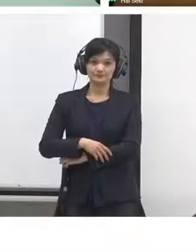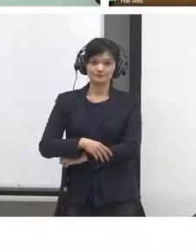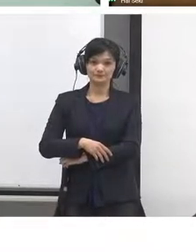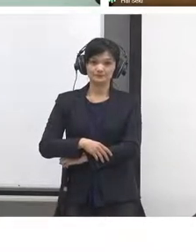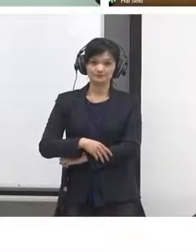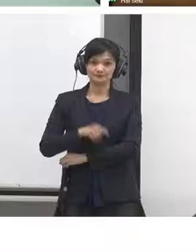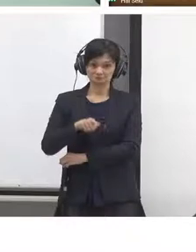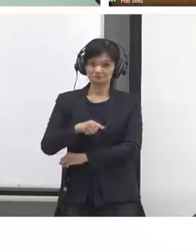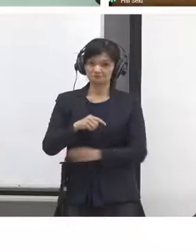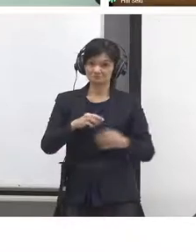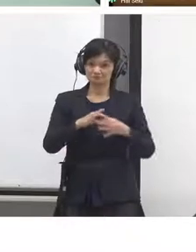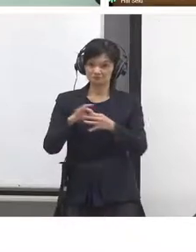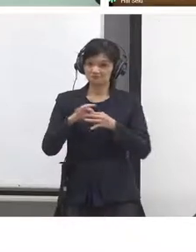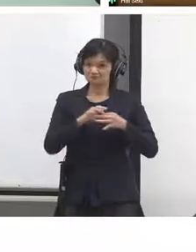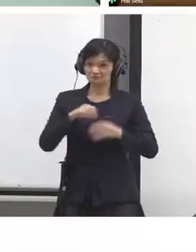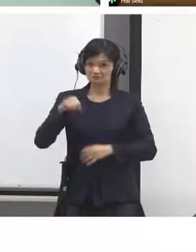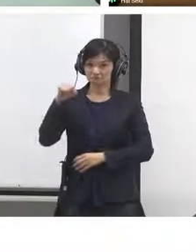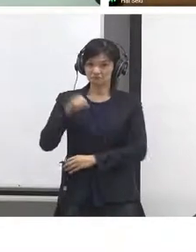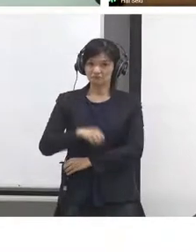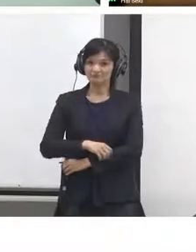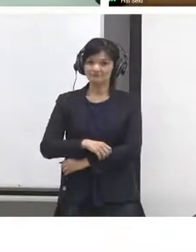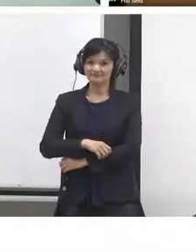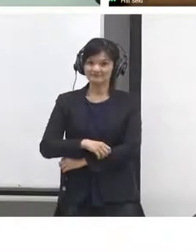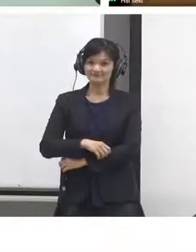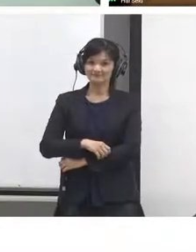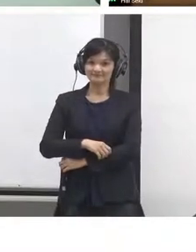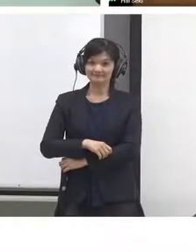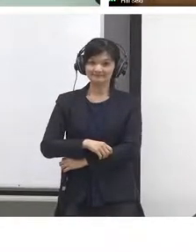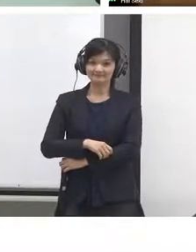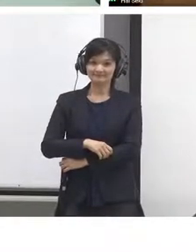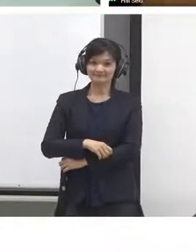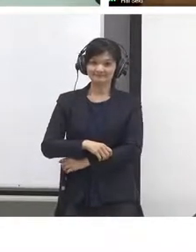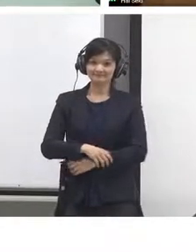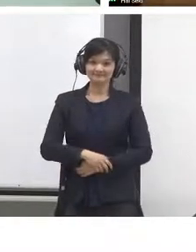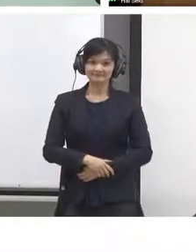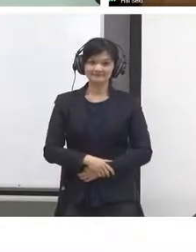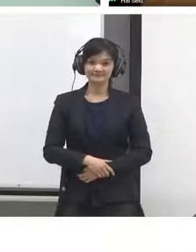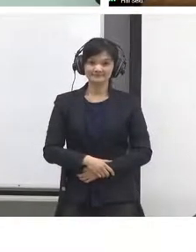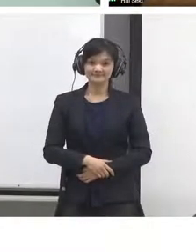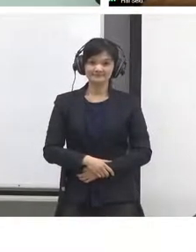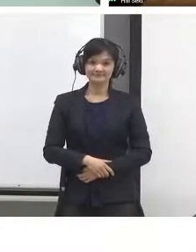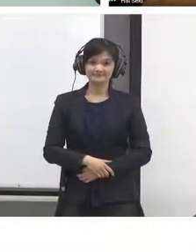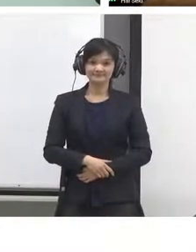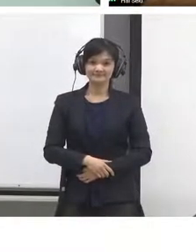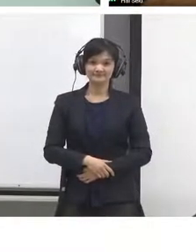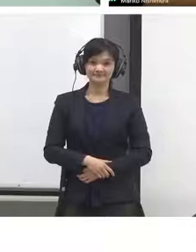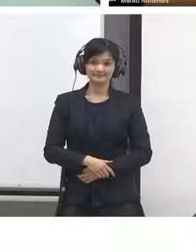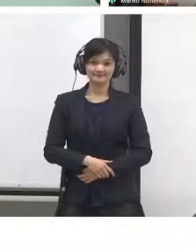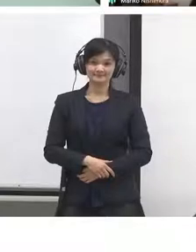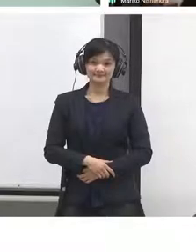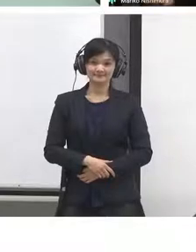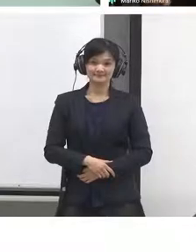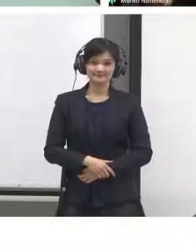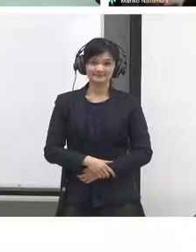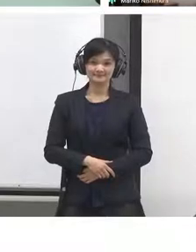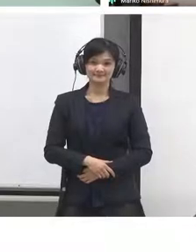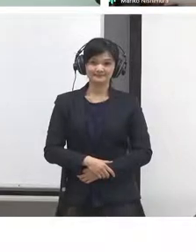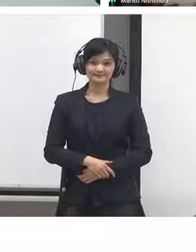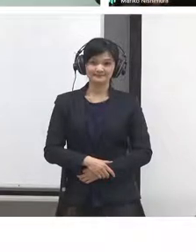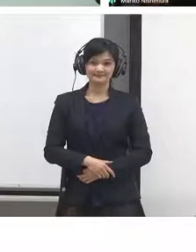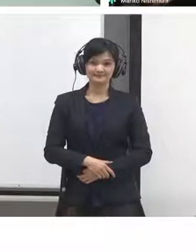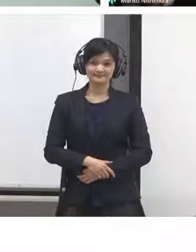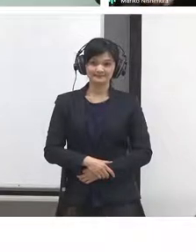that makes the Code for Japan popular. Thank you, Haru-san. Haru-san, I want